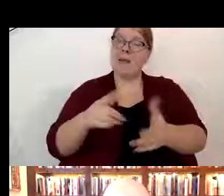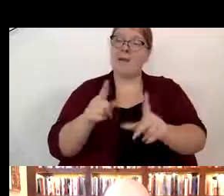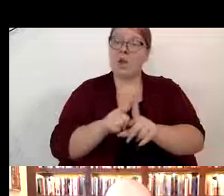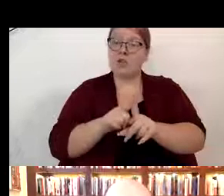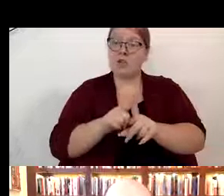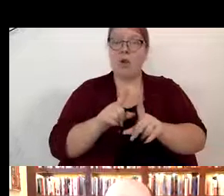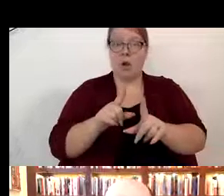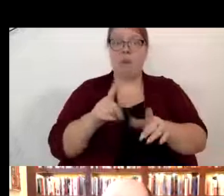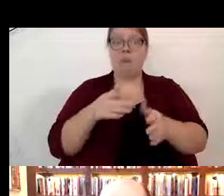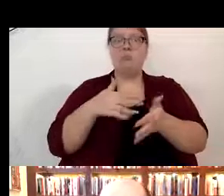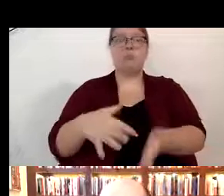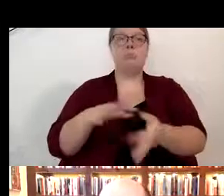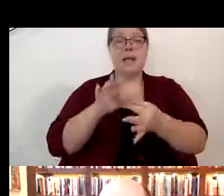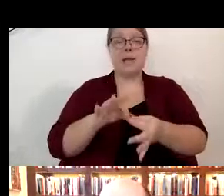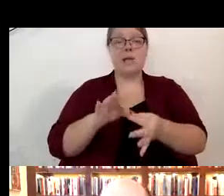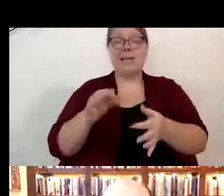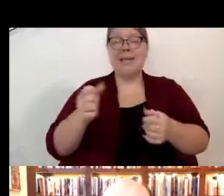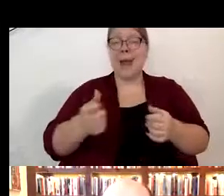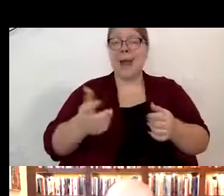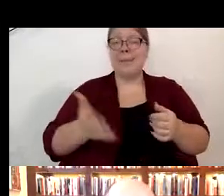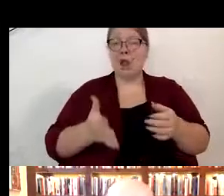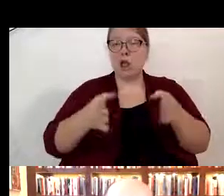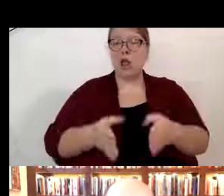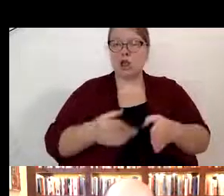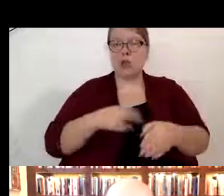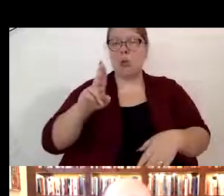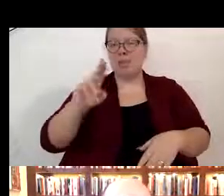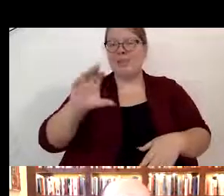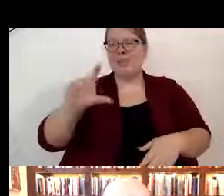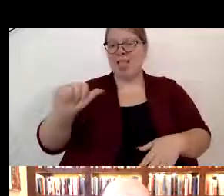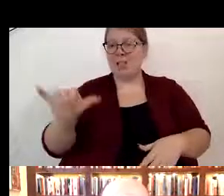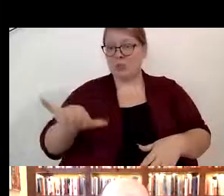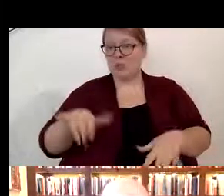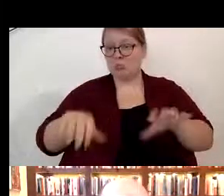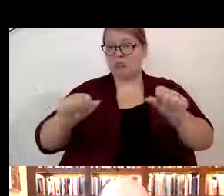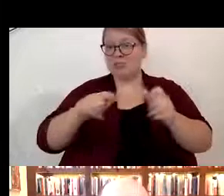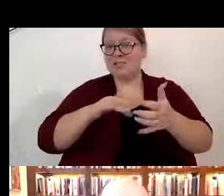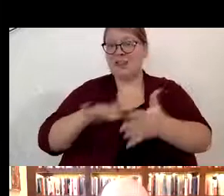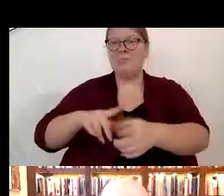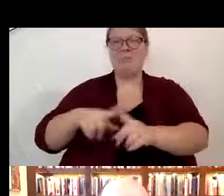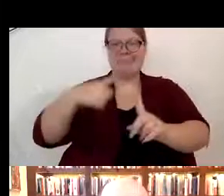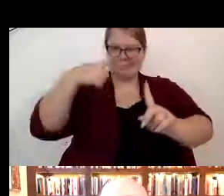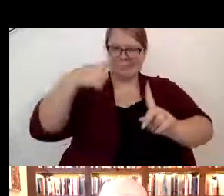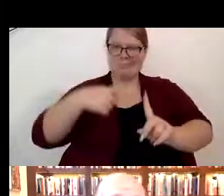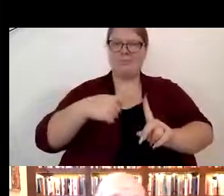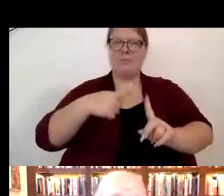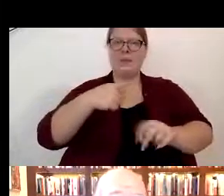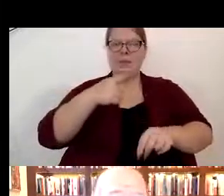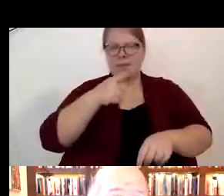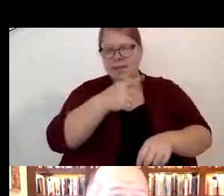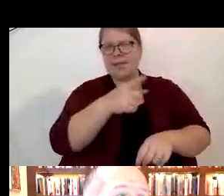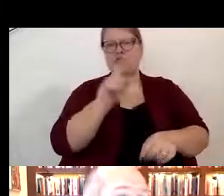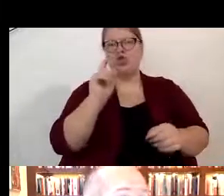gamblers, including some of the ones that we've done at UCLA. Bottom line is, this absolutely unequivocally should